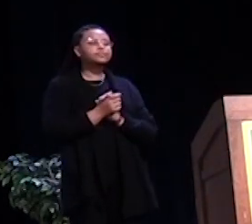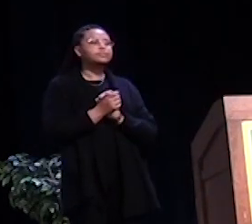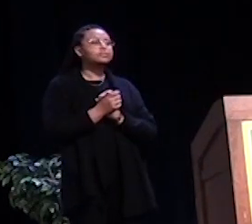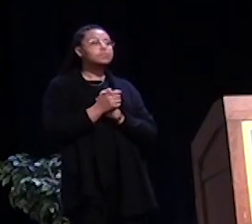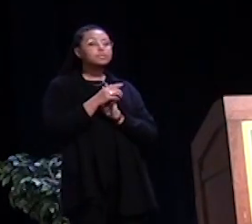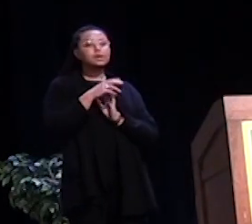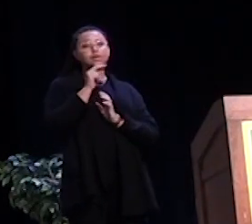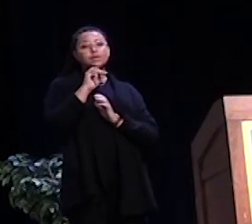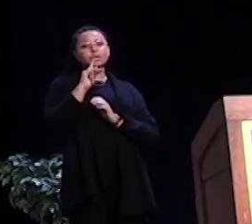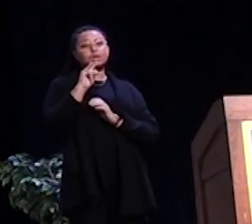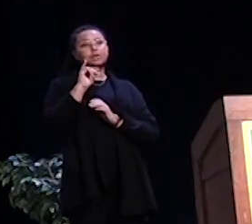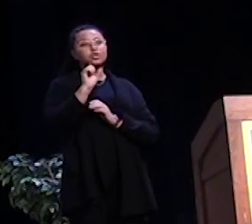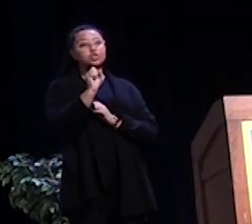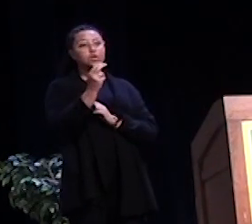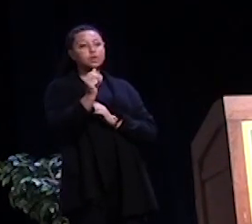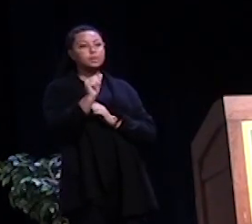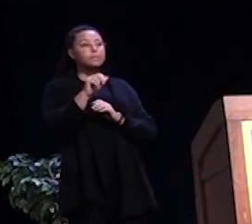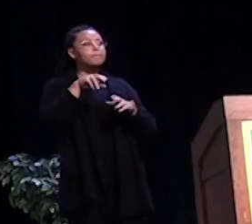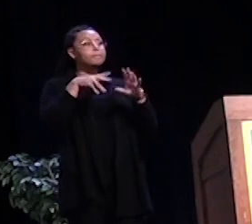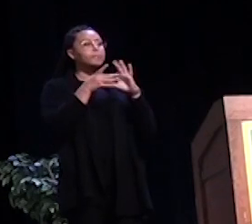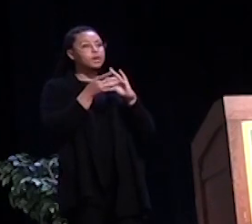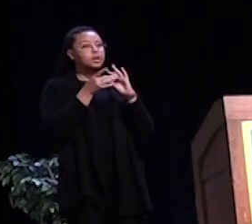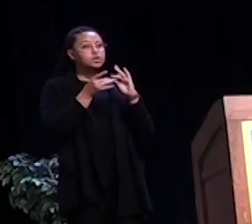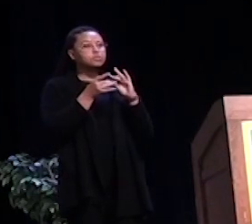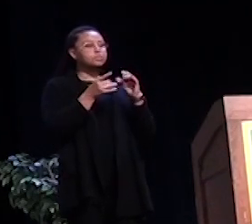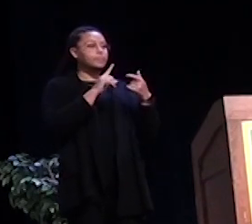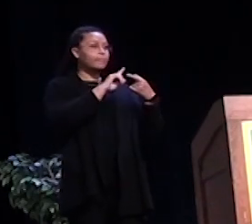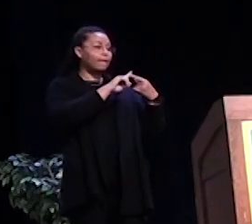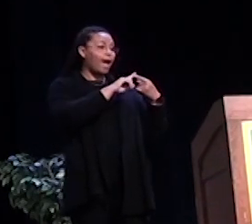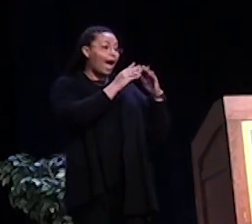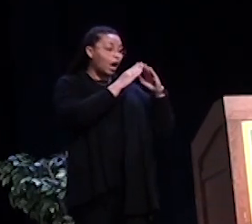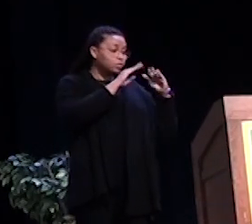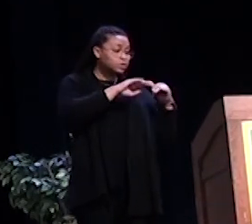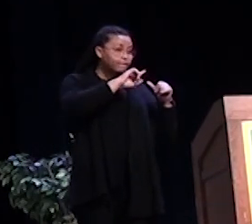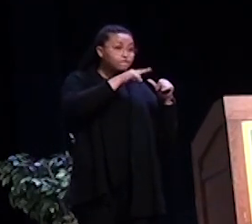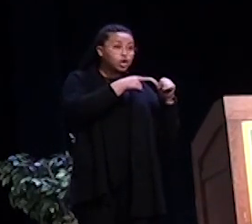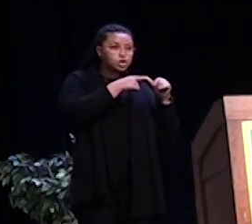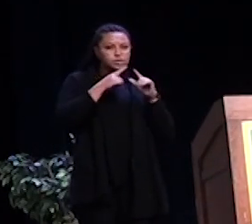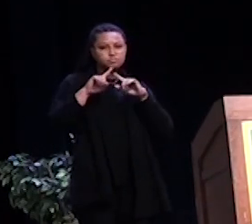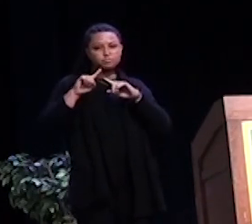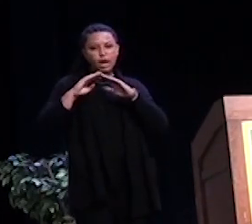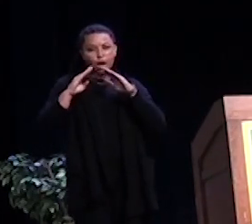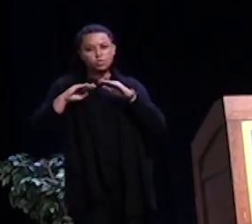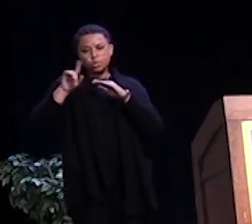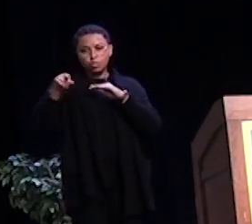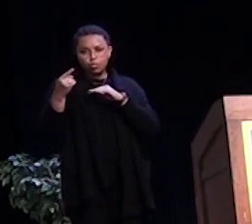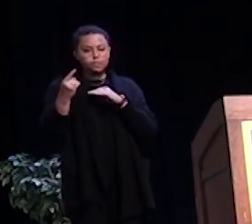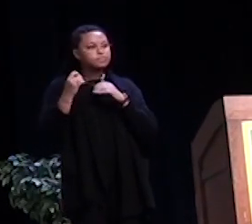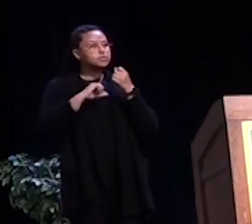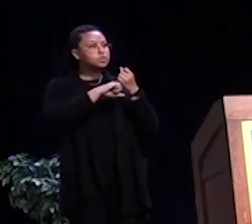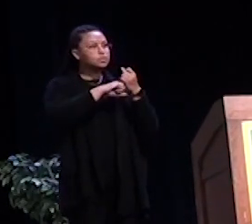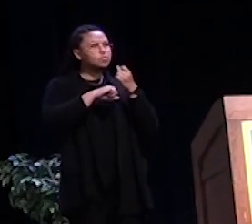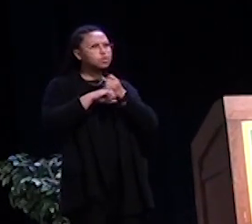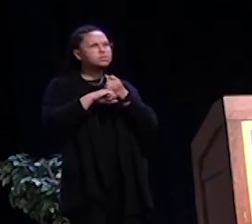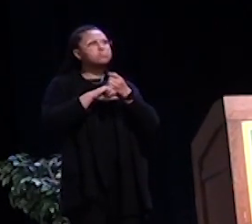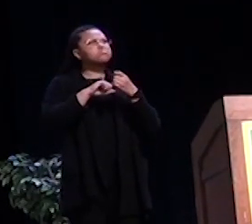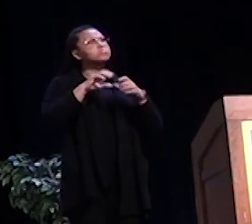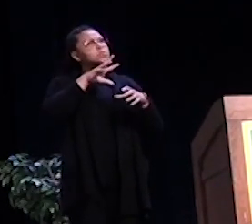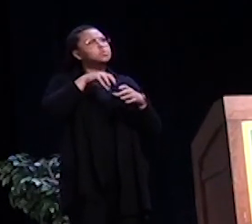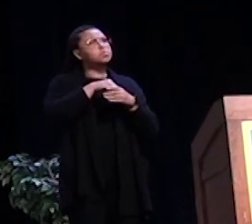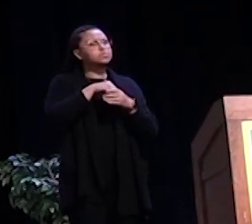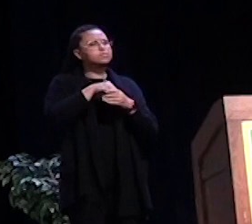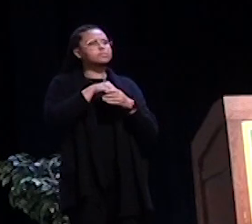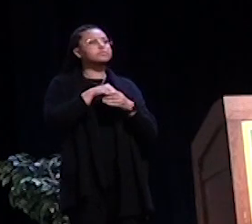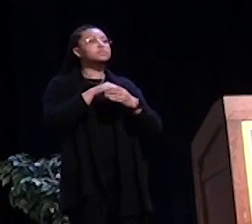Nikisha really touched on the importance of housing first, not housing unit. I really like that. It's the supports that also go in. And